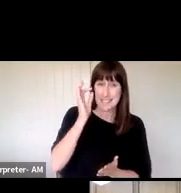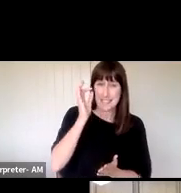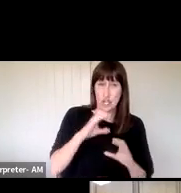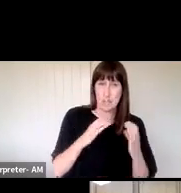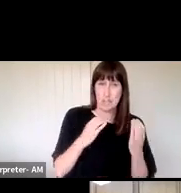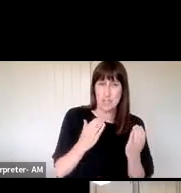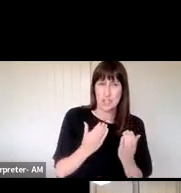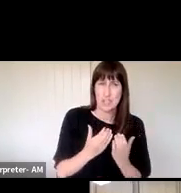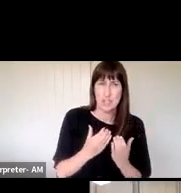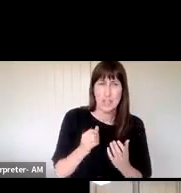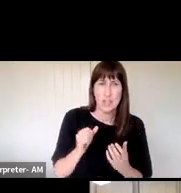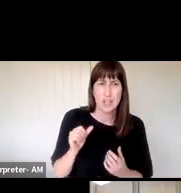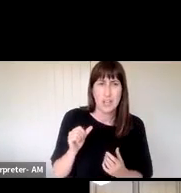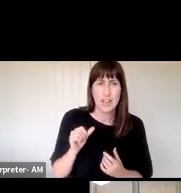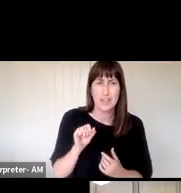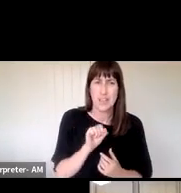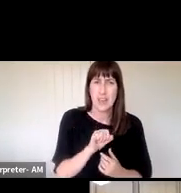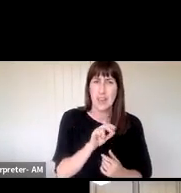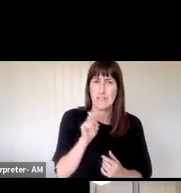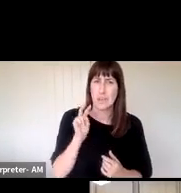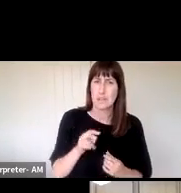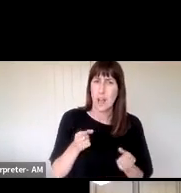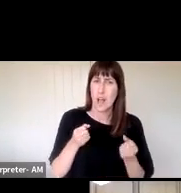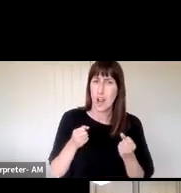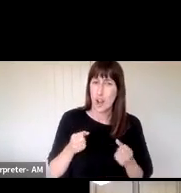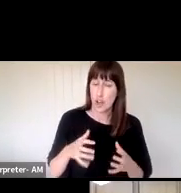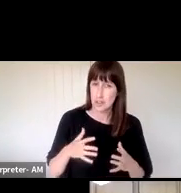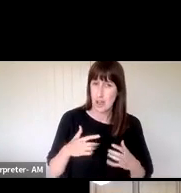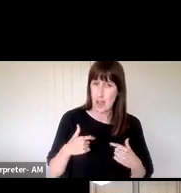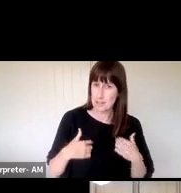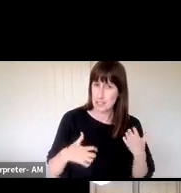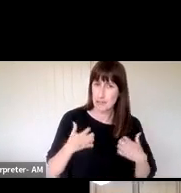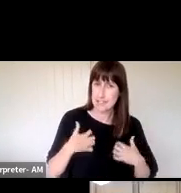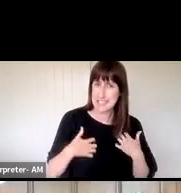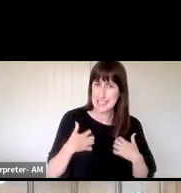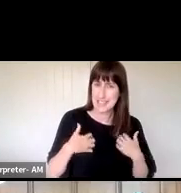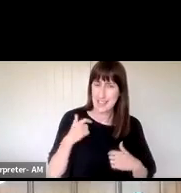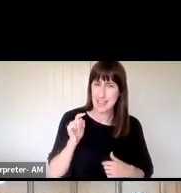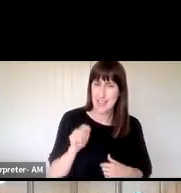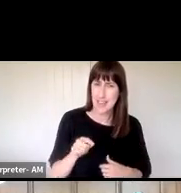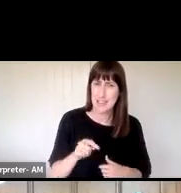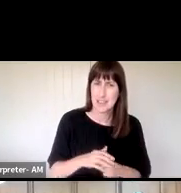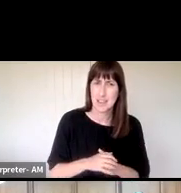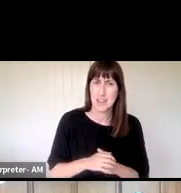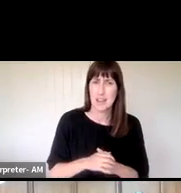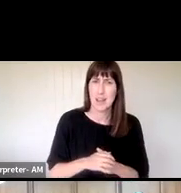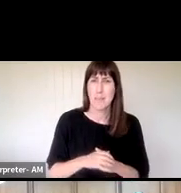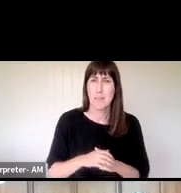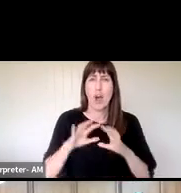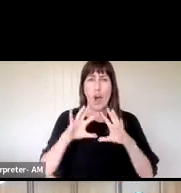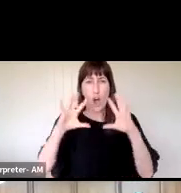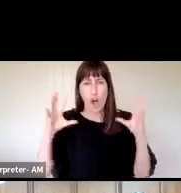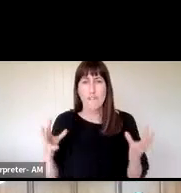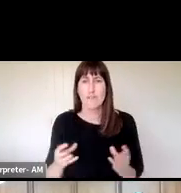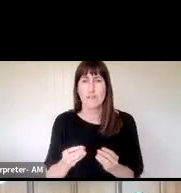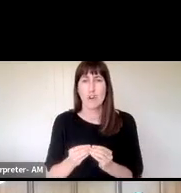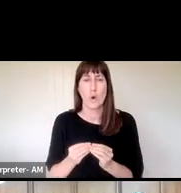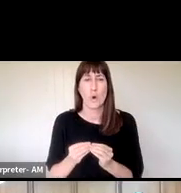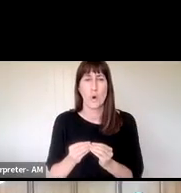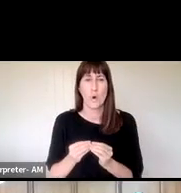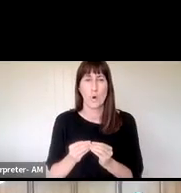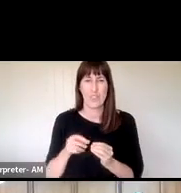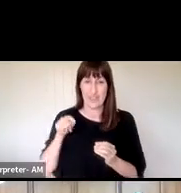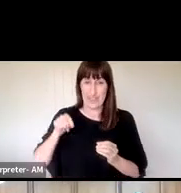I strongly disagree with, and I'd be interested in that. But also in terms of the overall exercise that we are engaged in